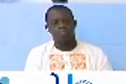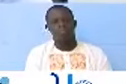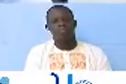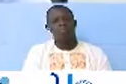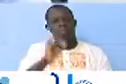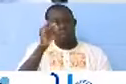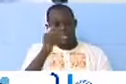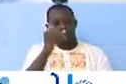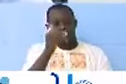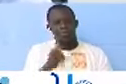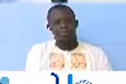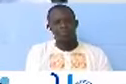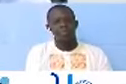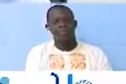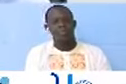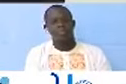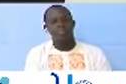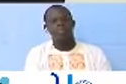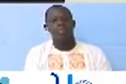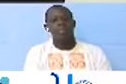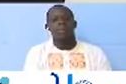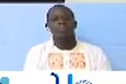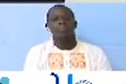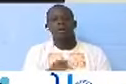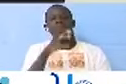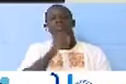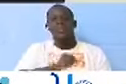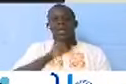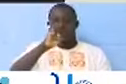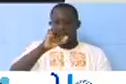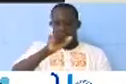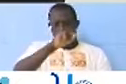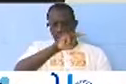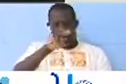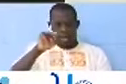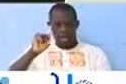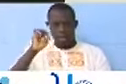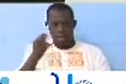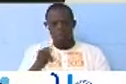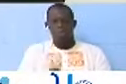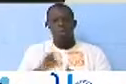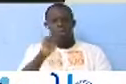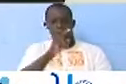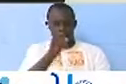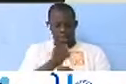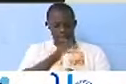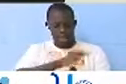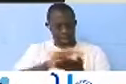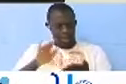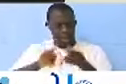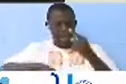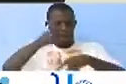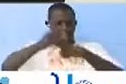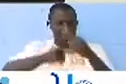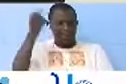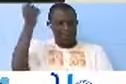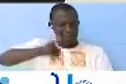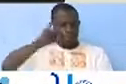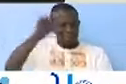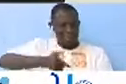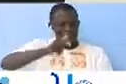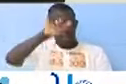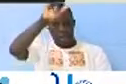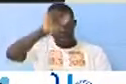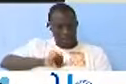Yes. However, Mr. Sanneh, what is clear is that after 17 years at the NIA, you